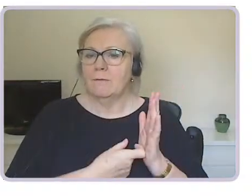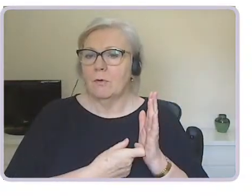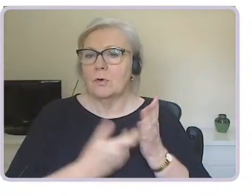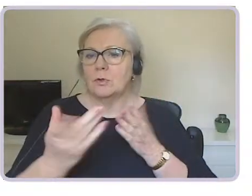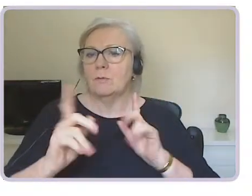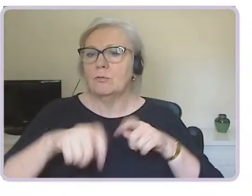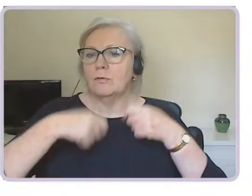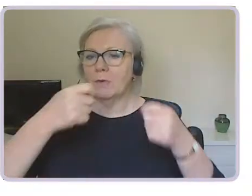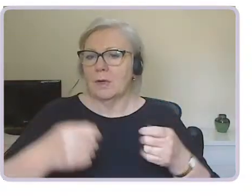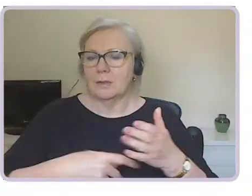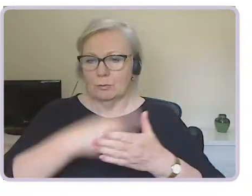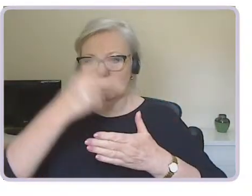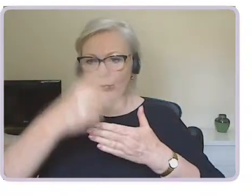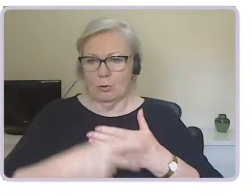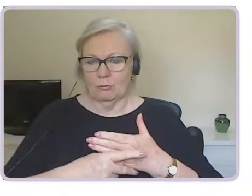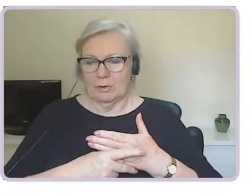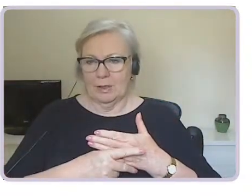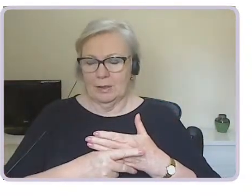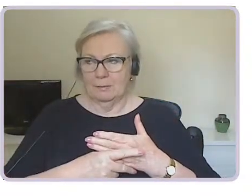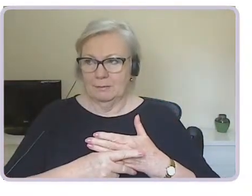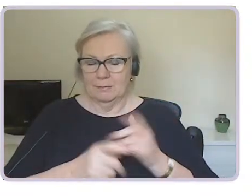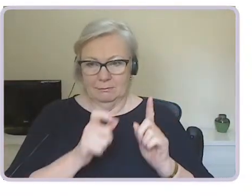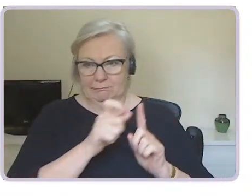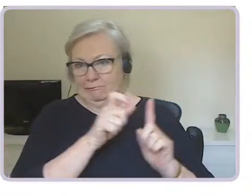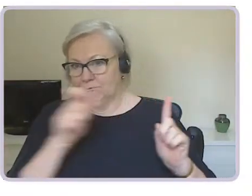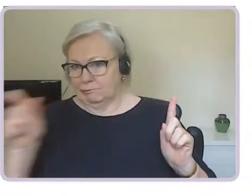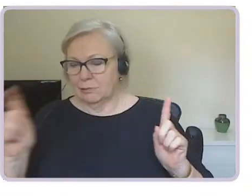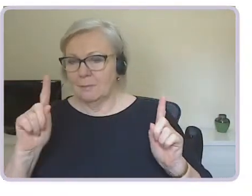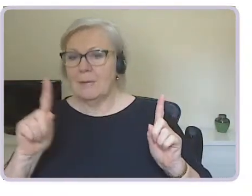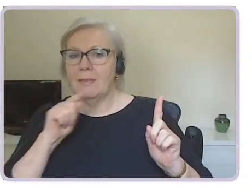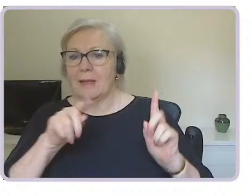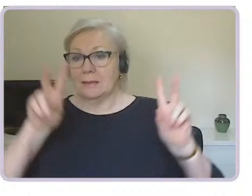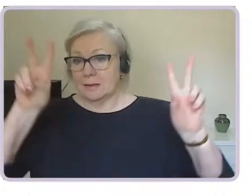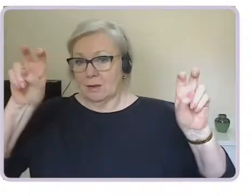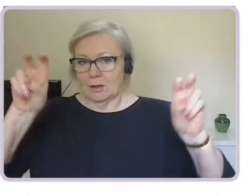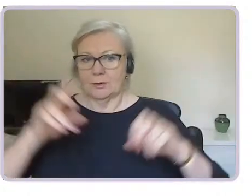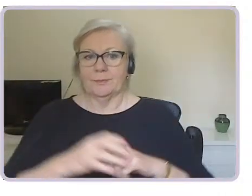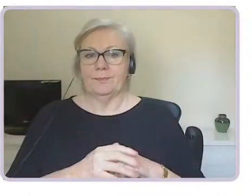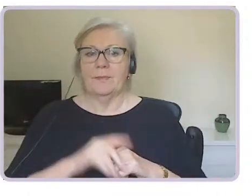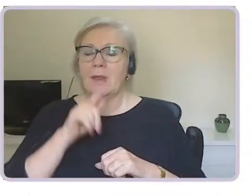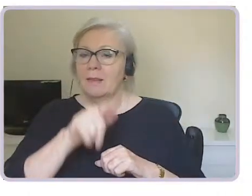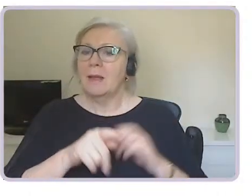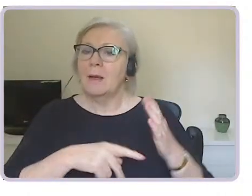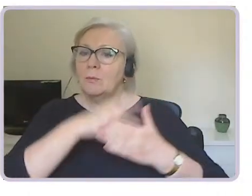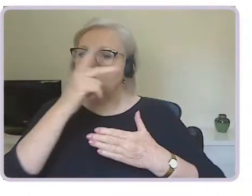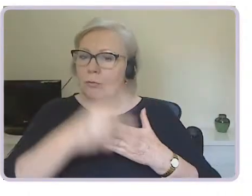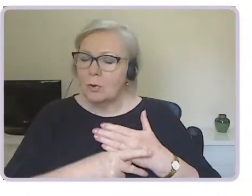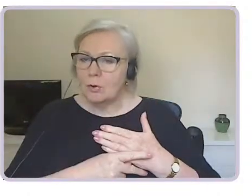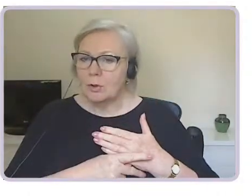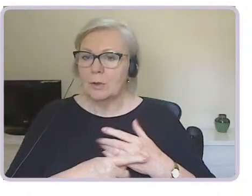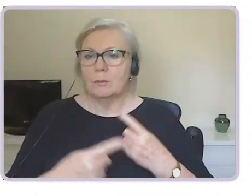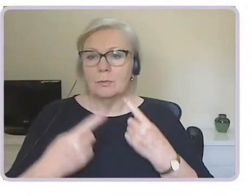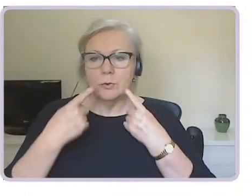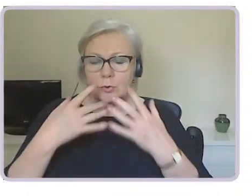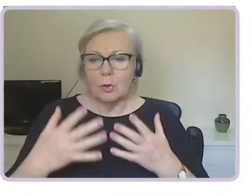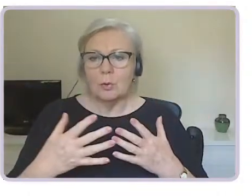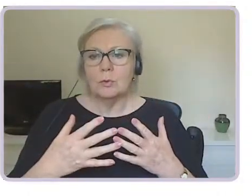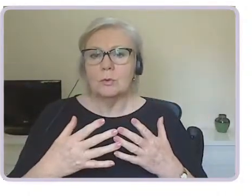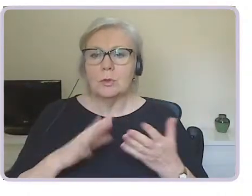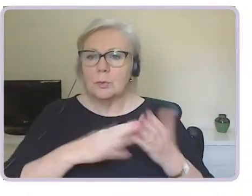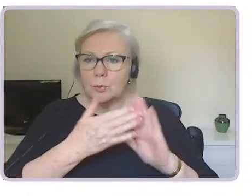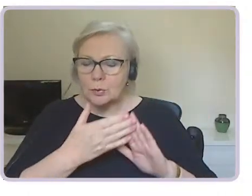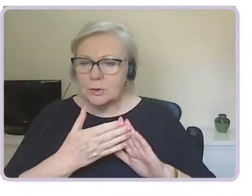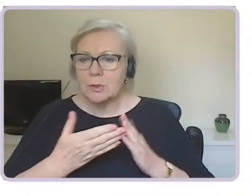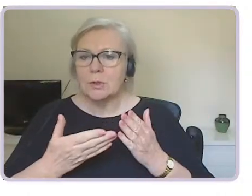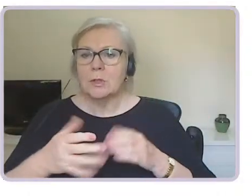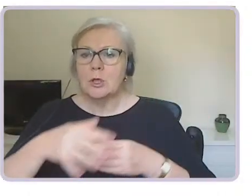a mouthful. That's the title of the program. And this program recognises that community and social service organisations